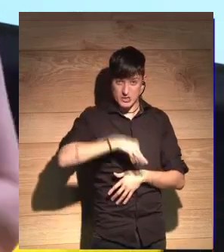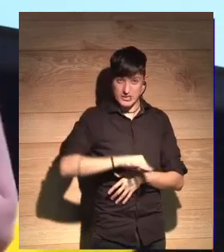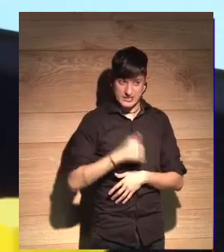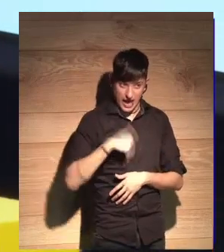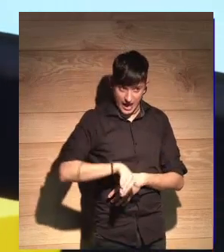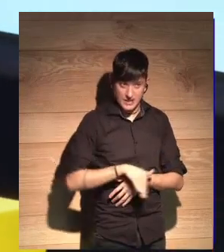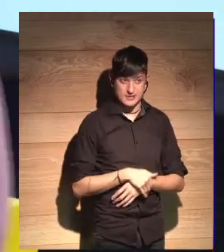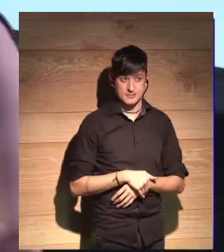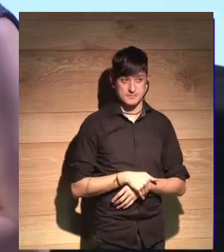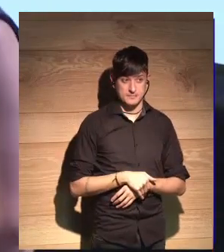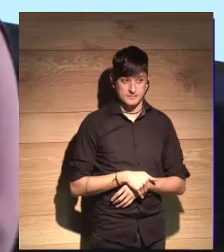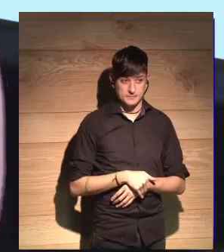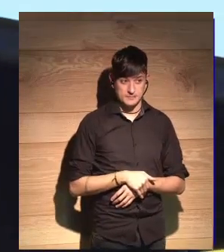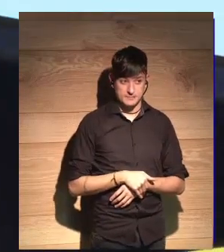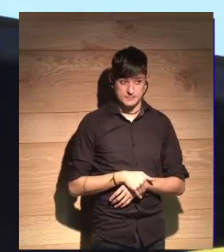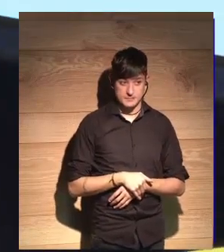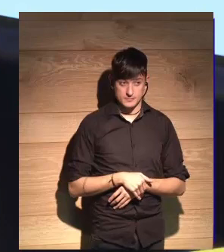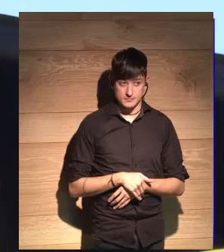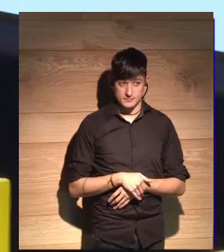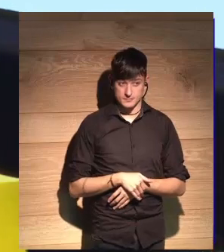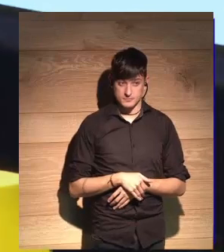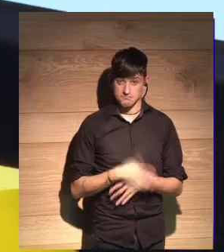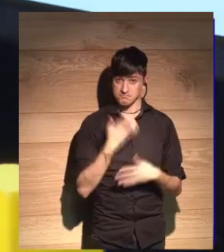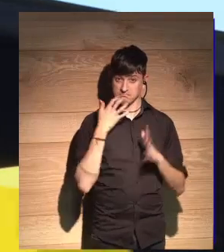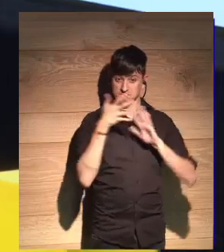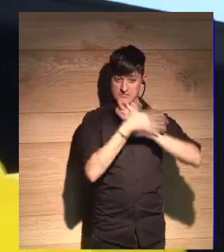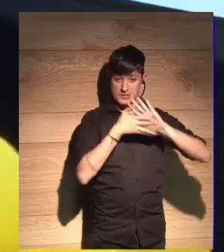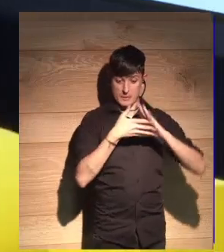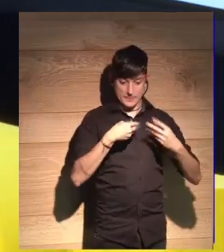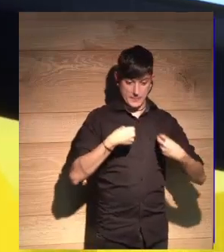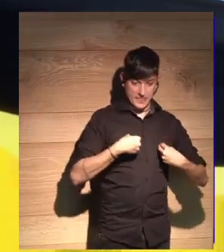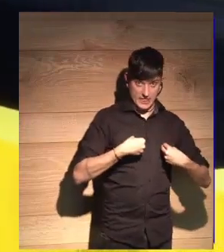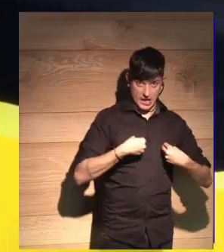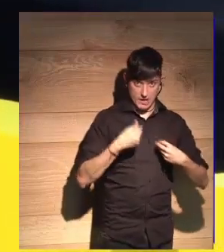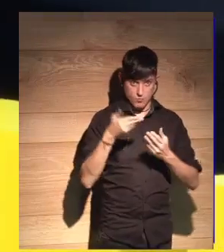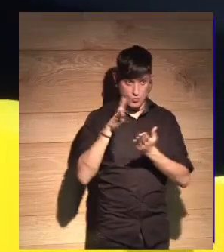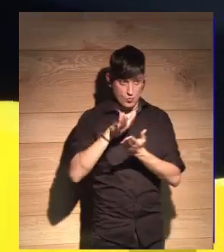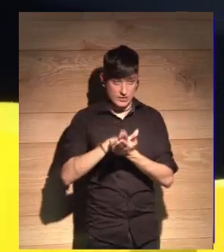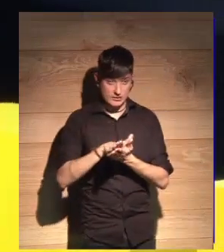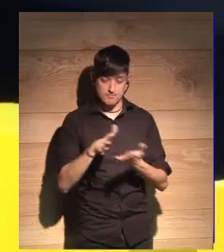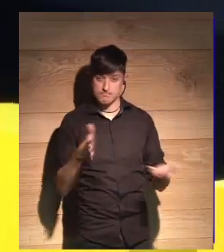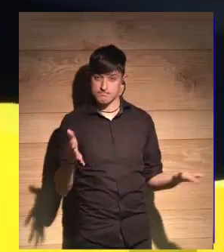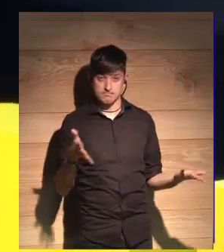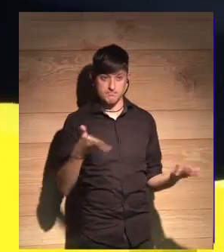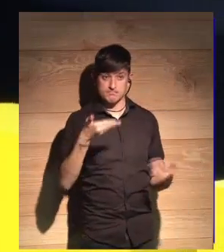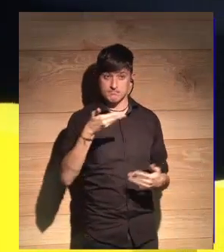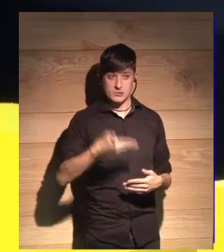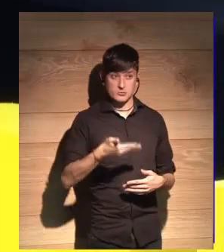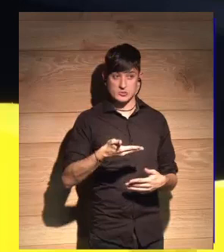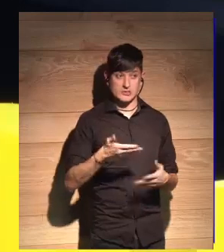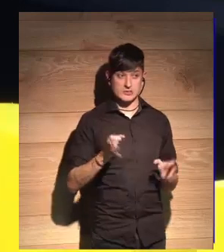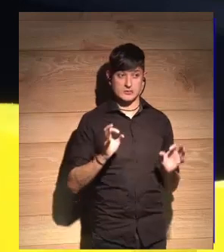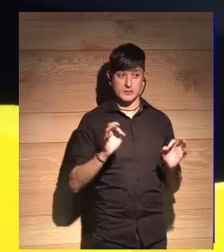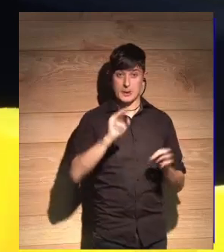When it becomes life and death, that becomes a really big issue. This is petnet.io. They're a pet